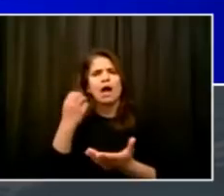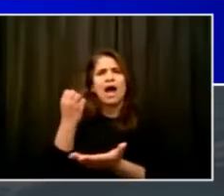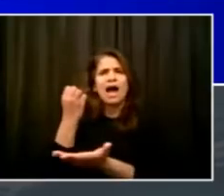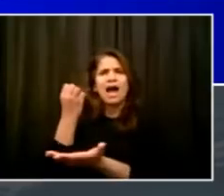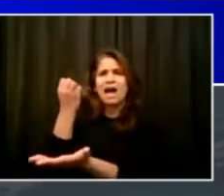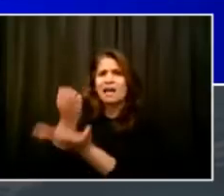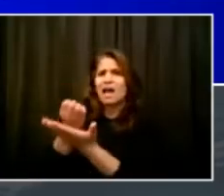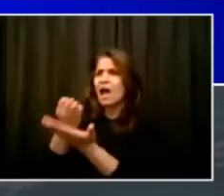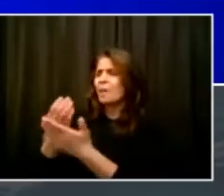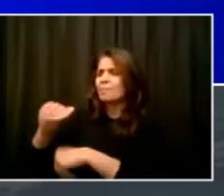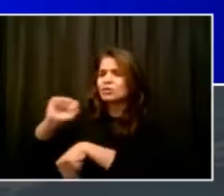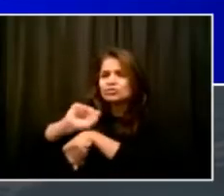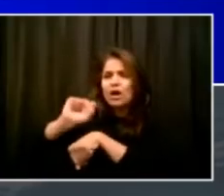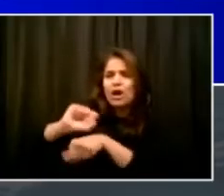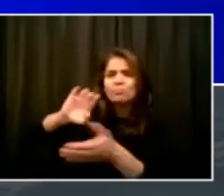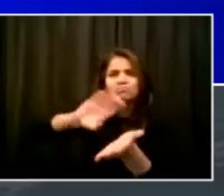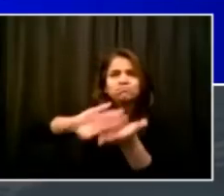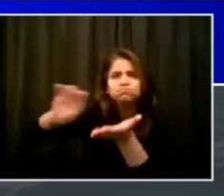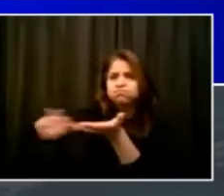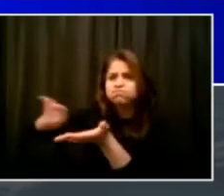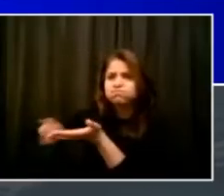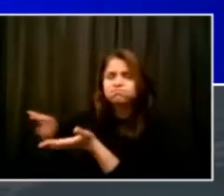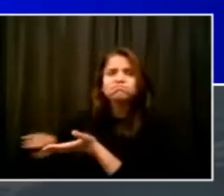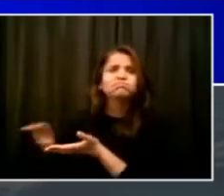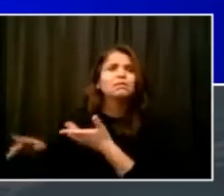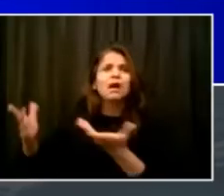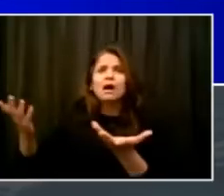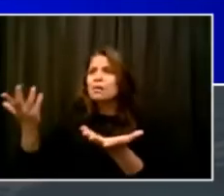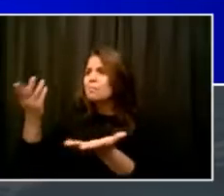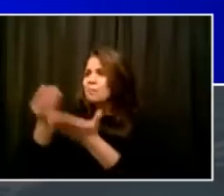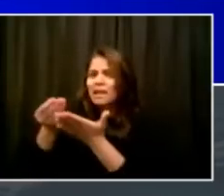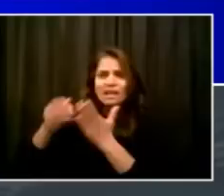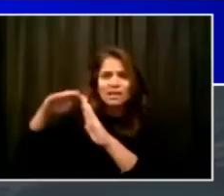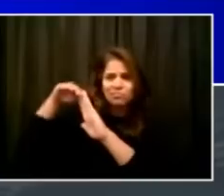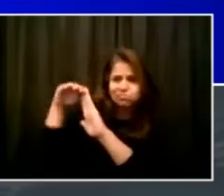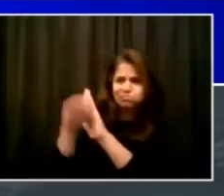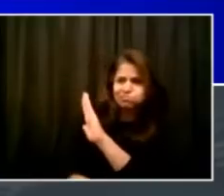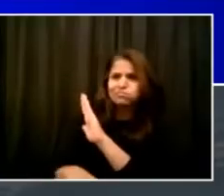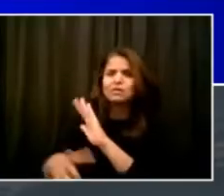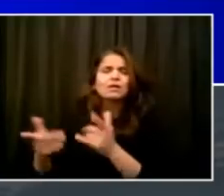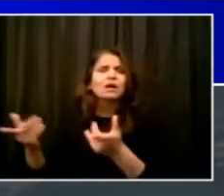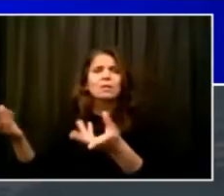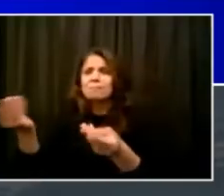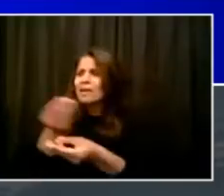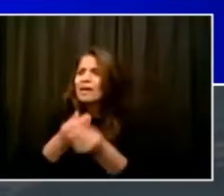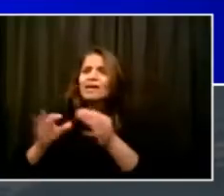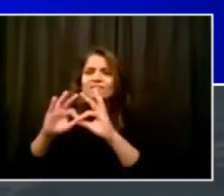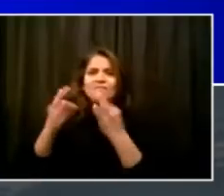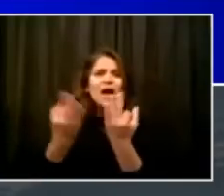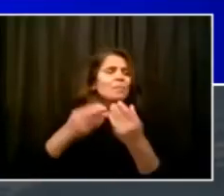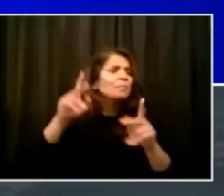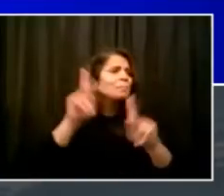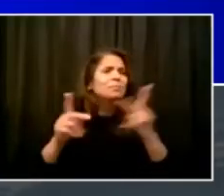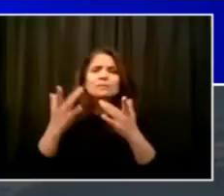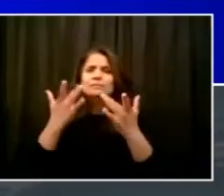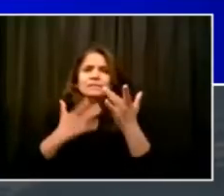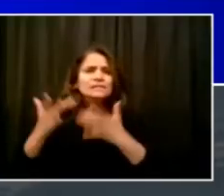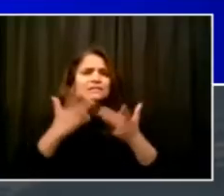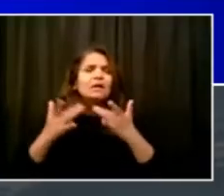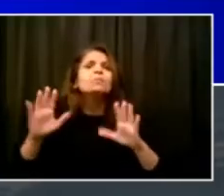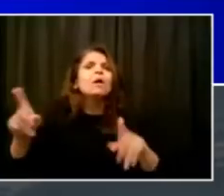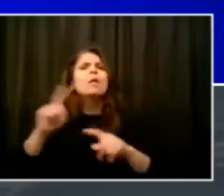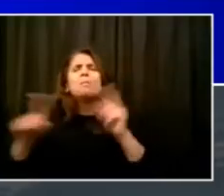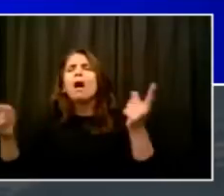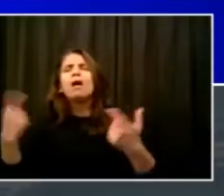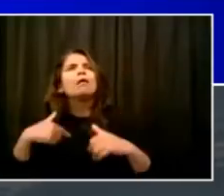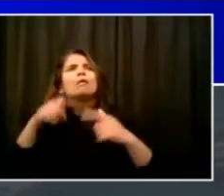being the greatest economic crisis in the history of the United States. So we're dealing with something, there's no roadmap for this, and things keep